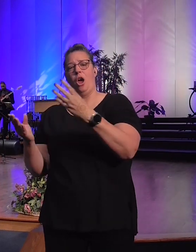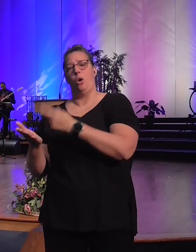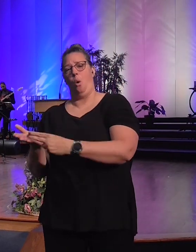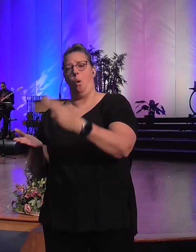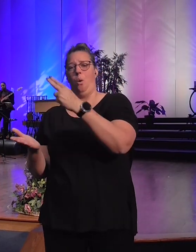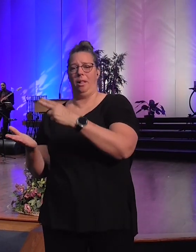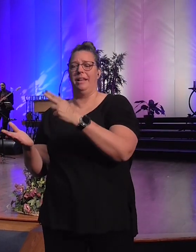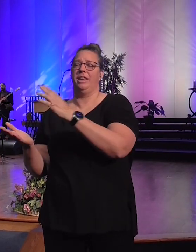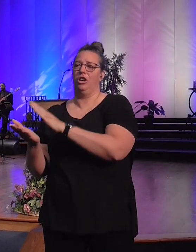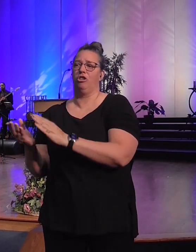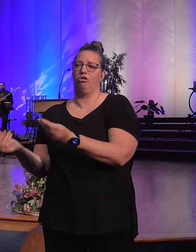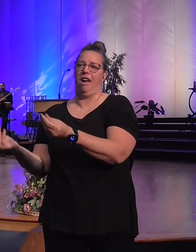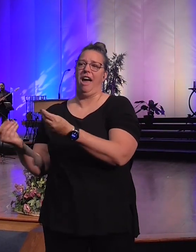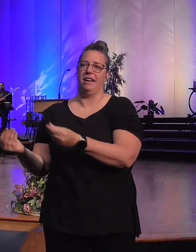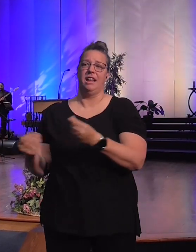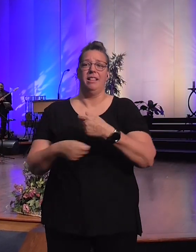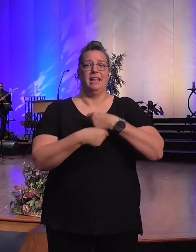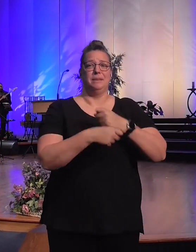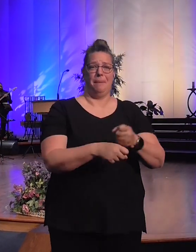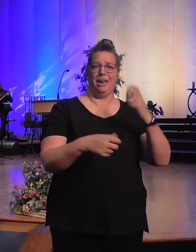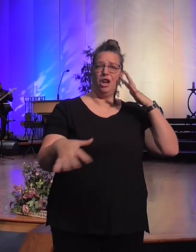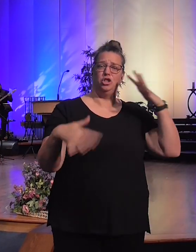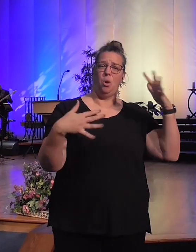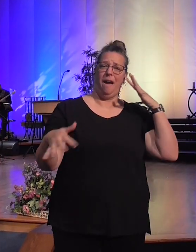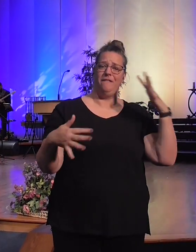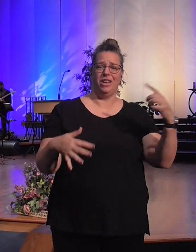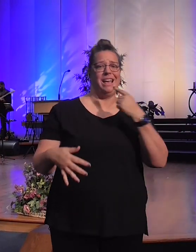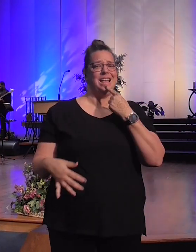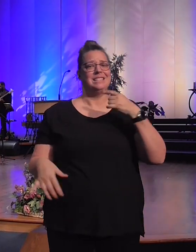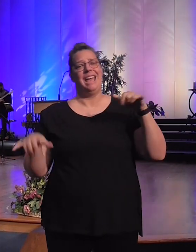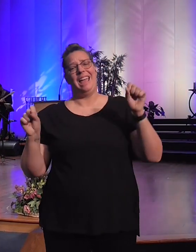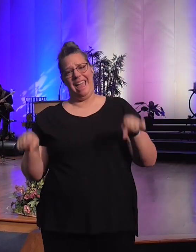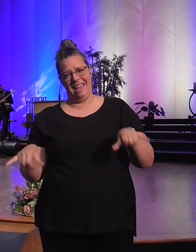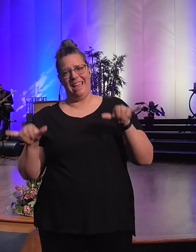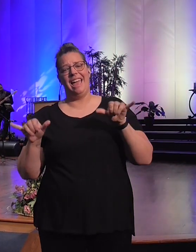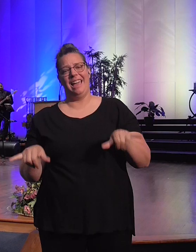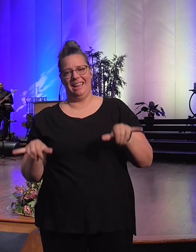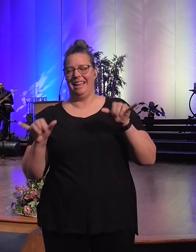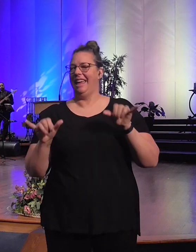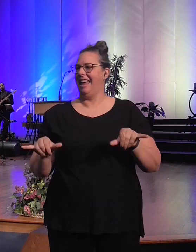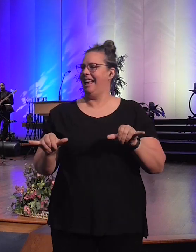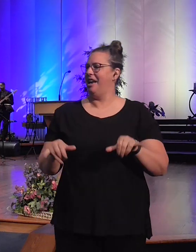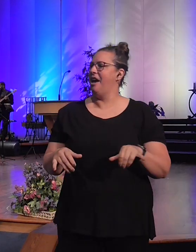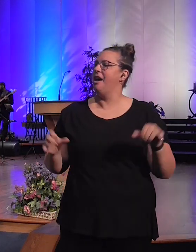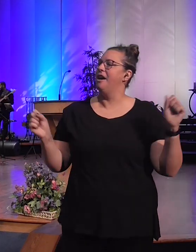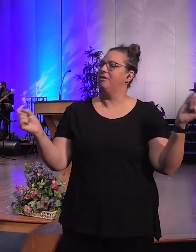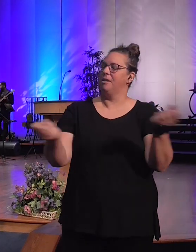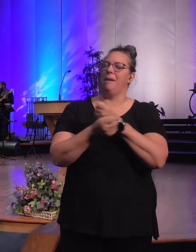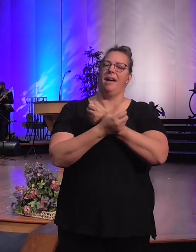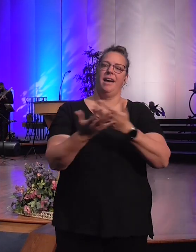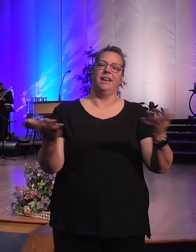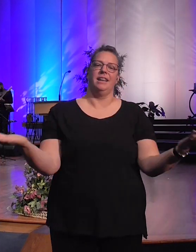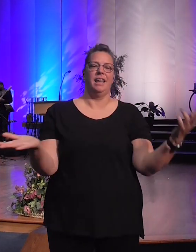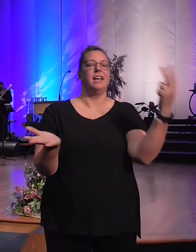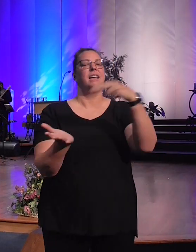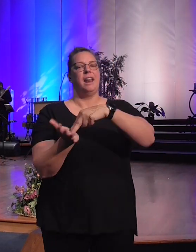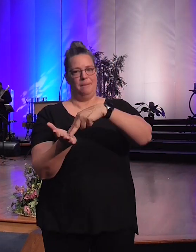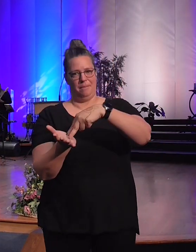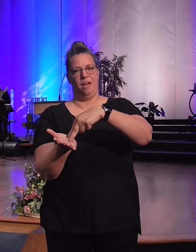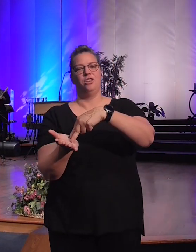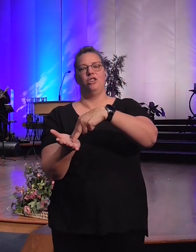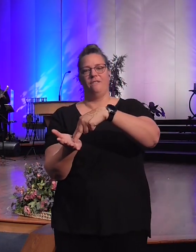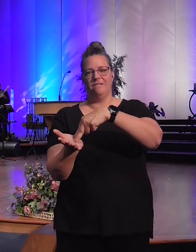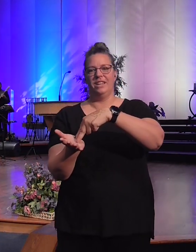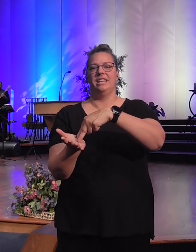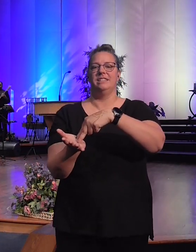holy ground. Let us make a joyful sound and say, hey, hey, hey, hey. Everybody, get